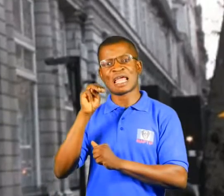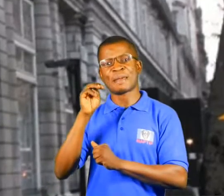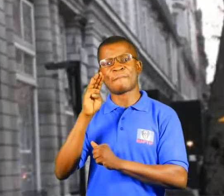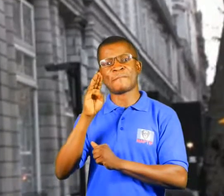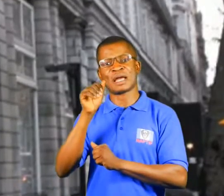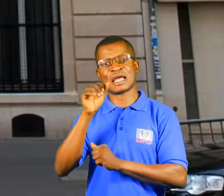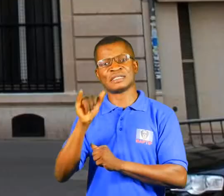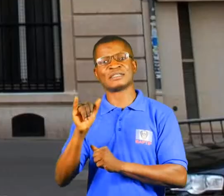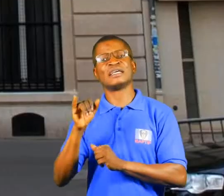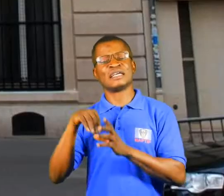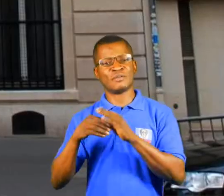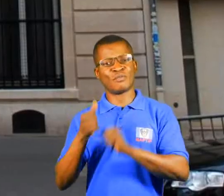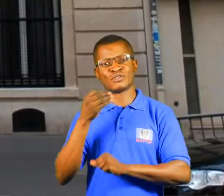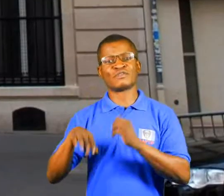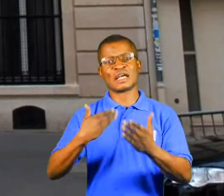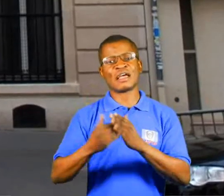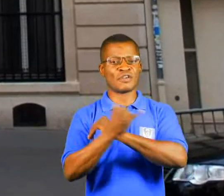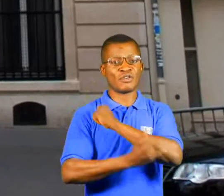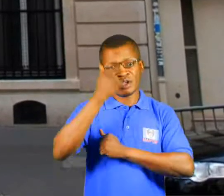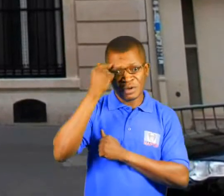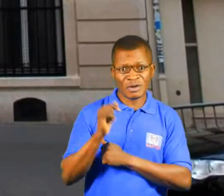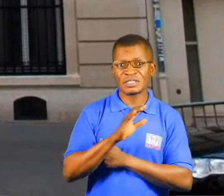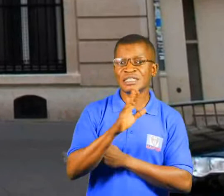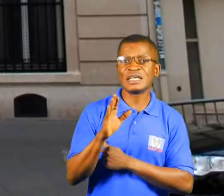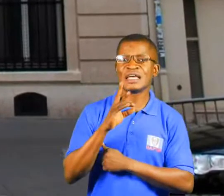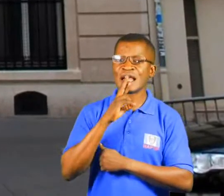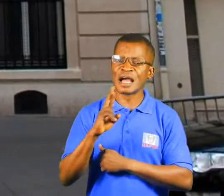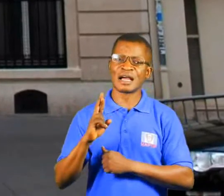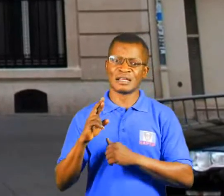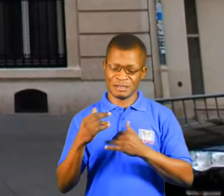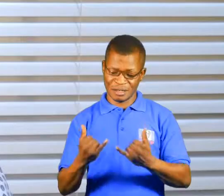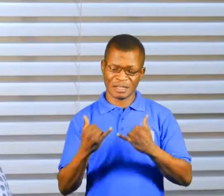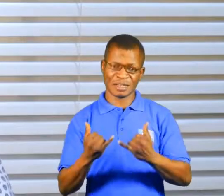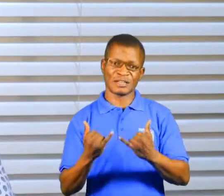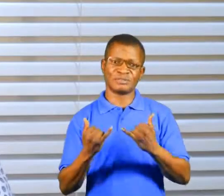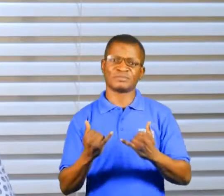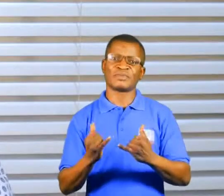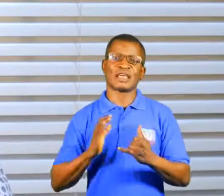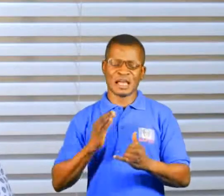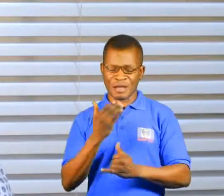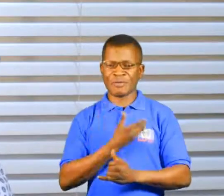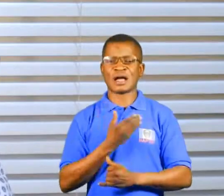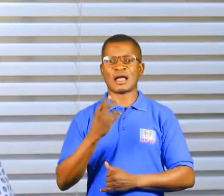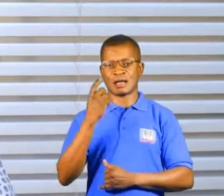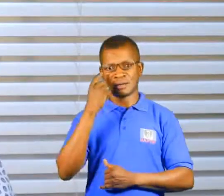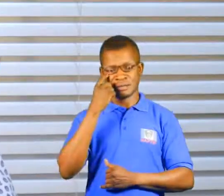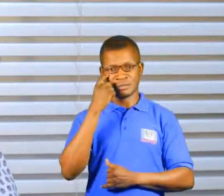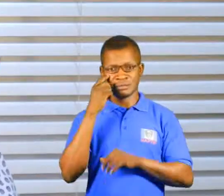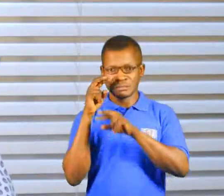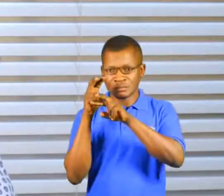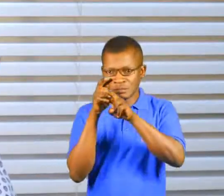Nigerian missions in most of these destination countries because they are our presence, they are